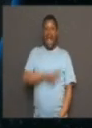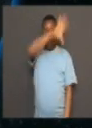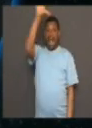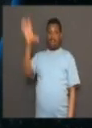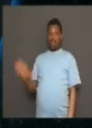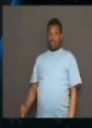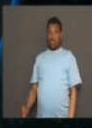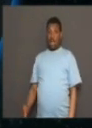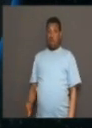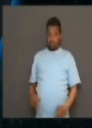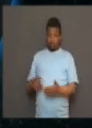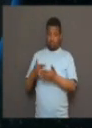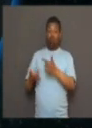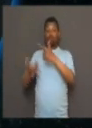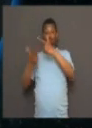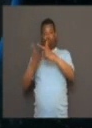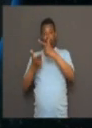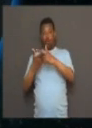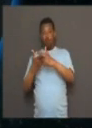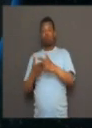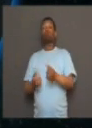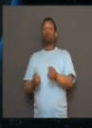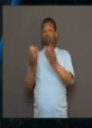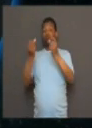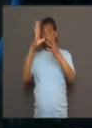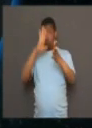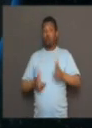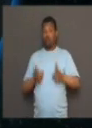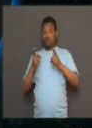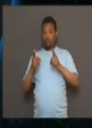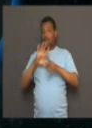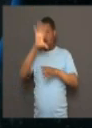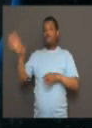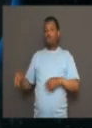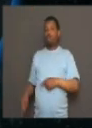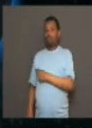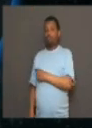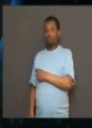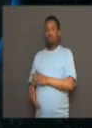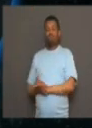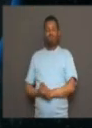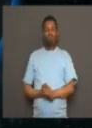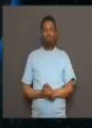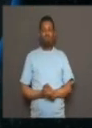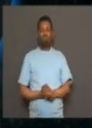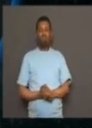Africa is the next most populous continent.